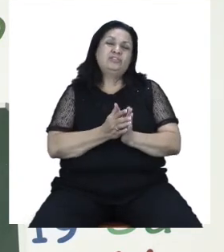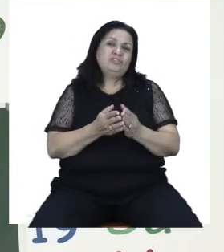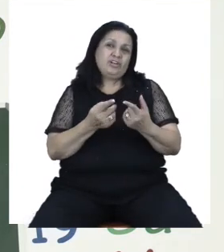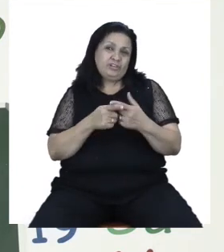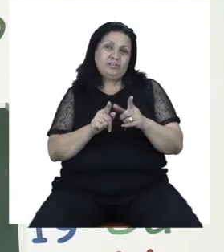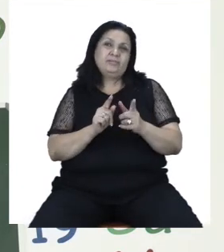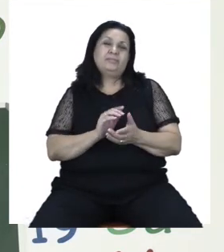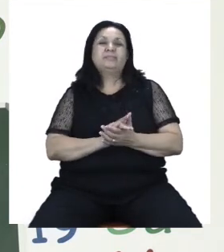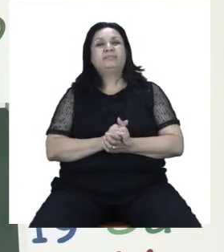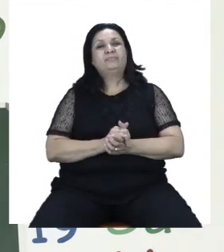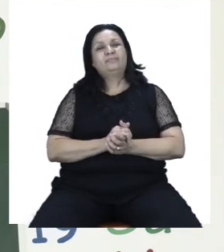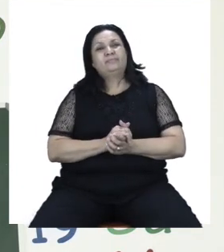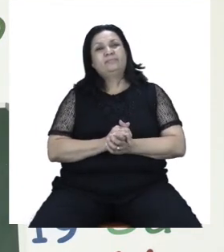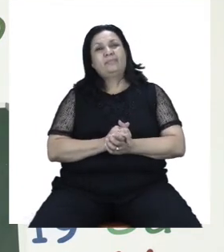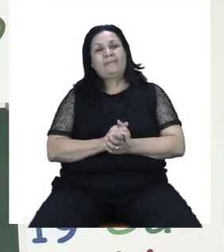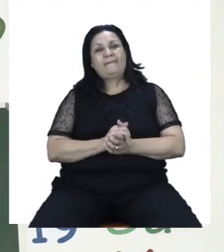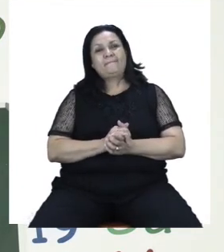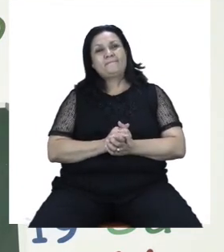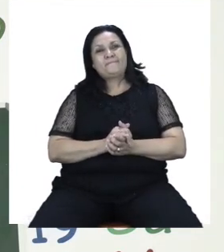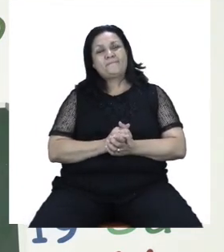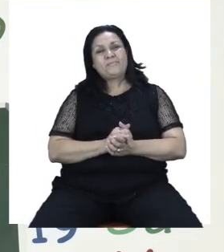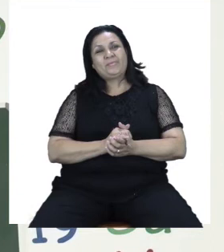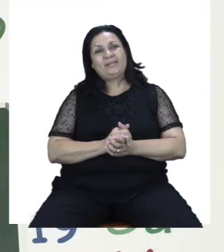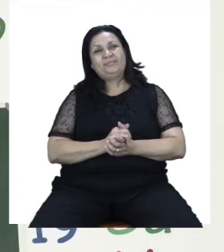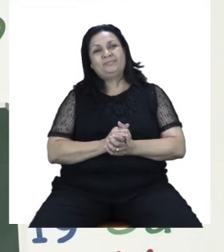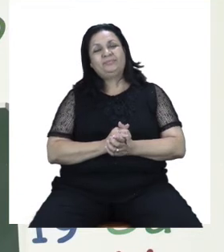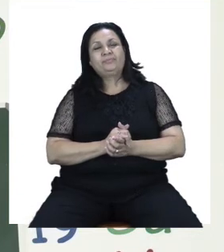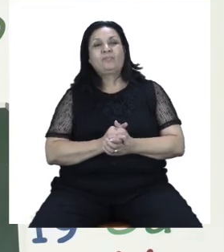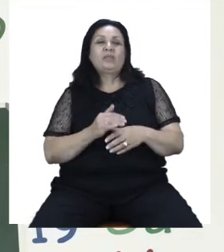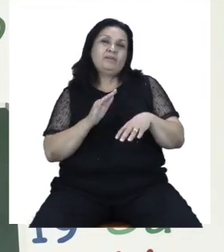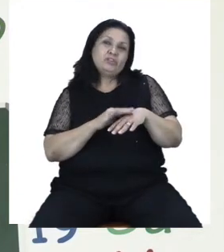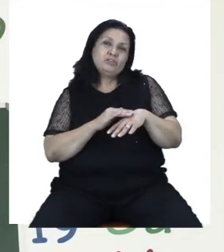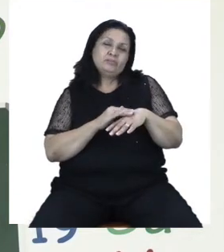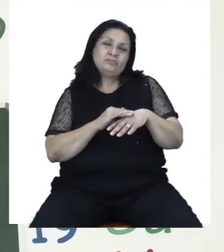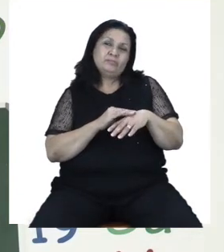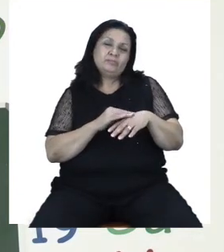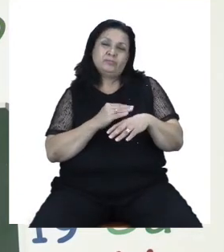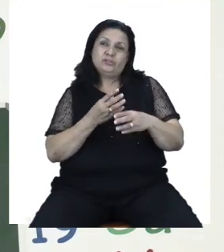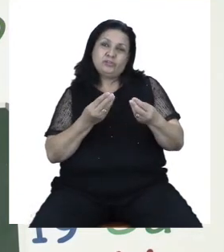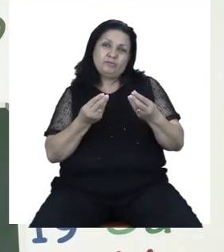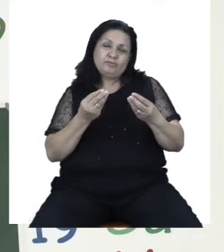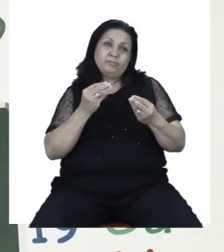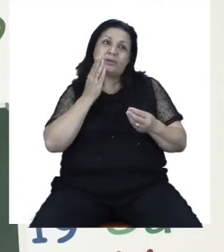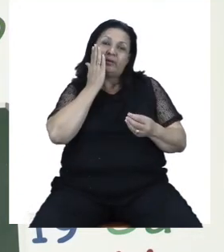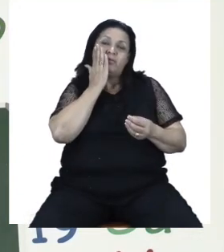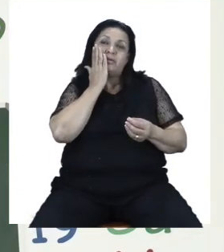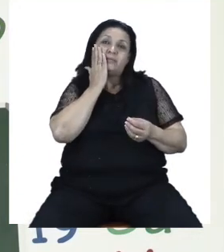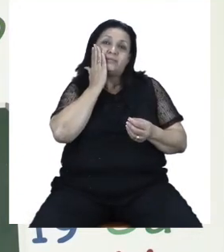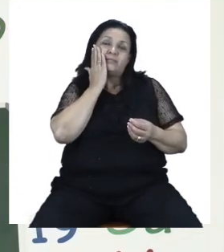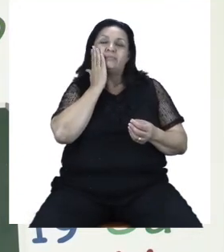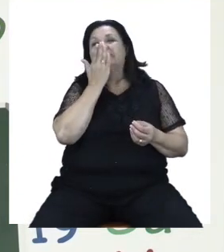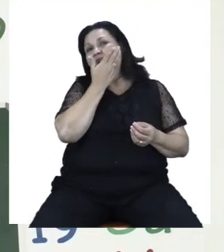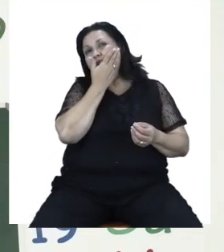So it feels soft in my hands and on my face. So the tissue is